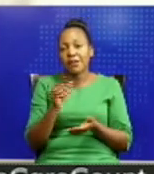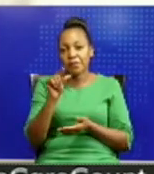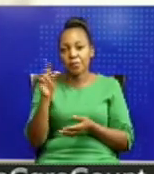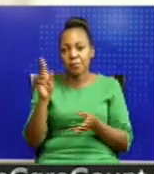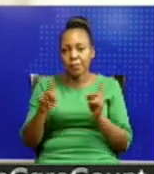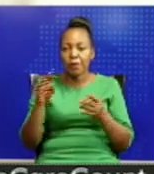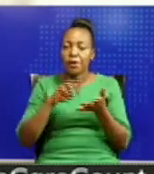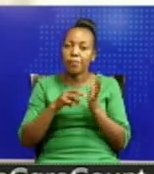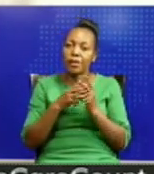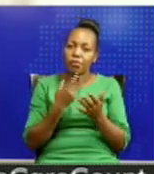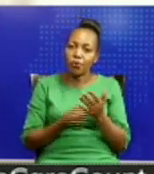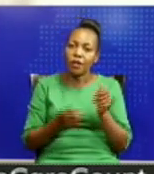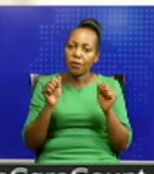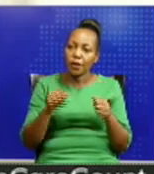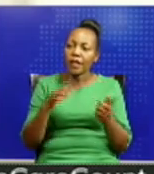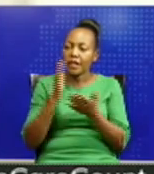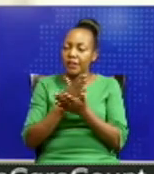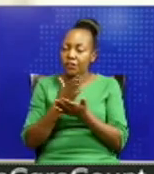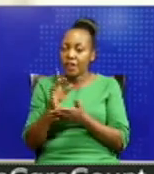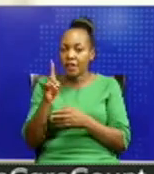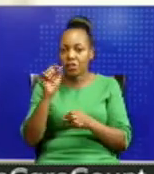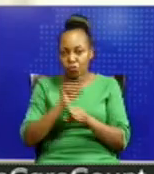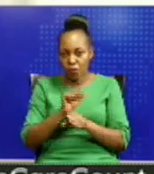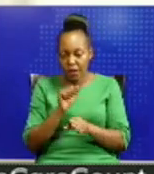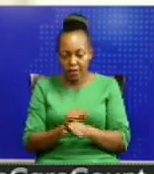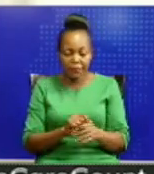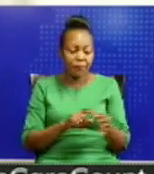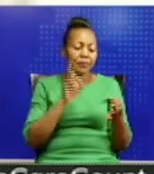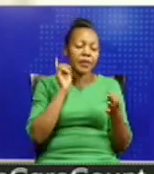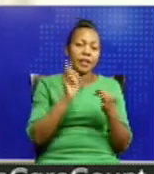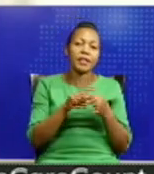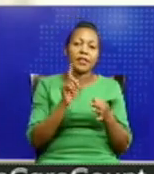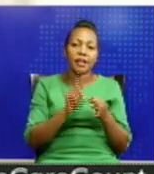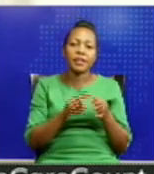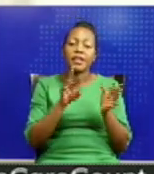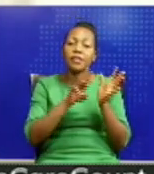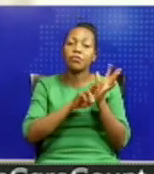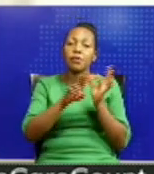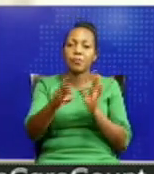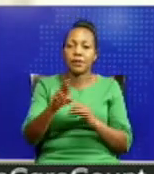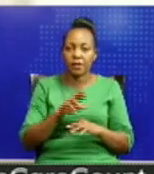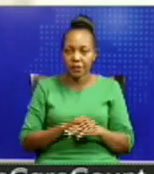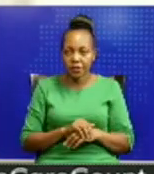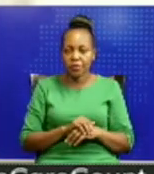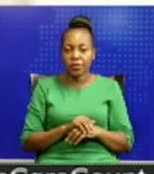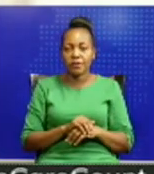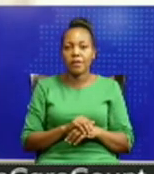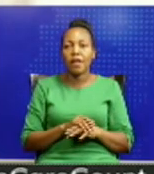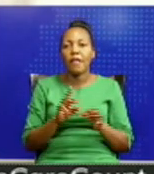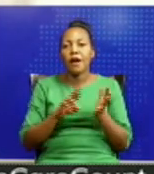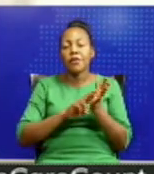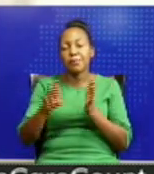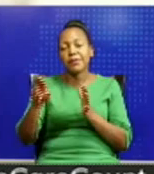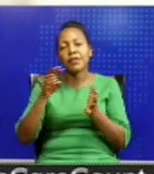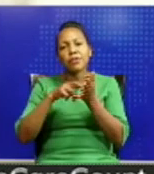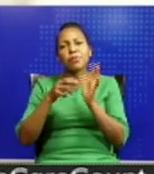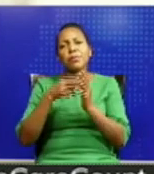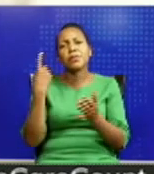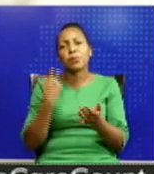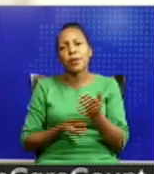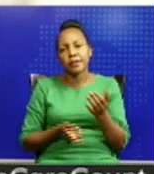be able to redistribute this work. The other one is on a representation. Representation means